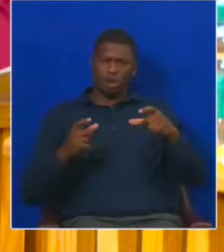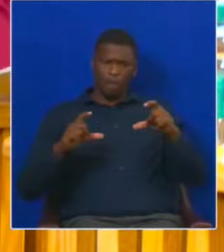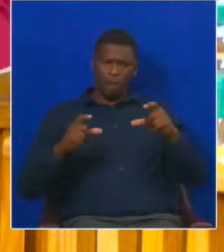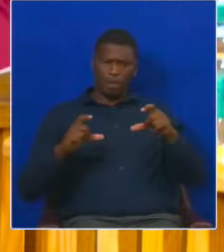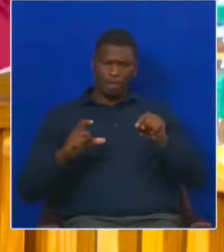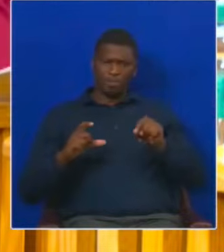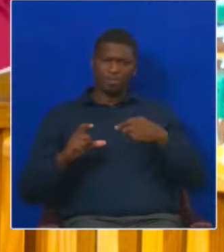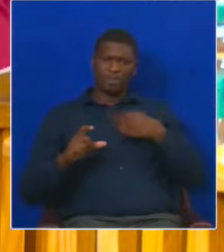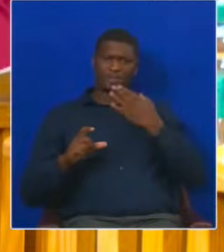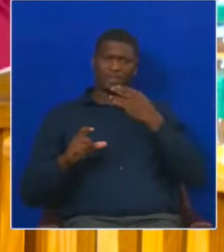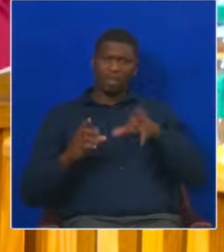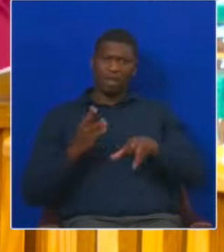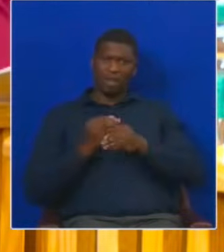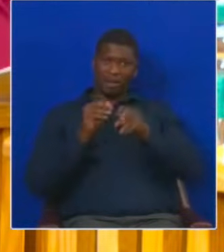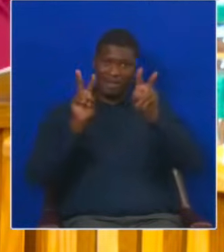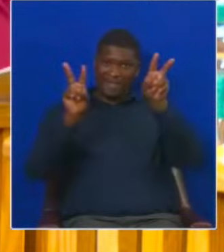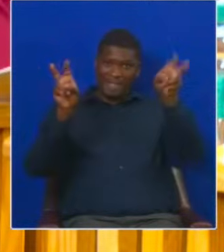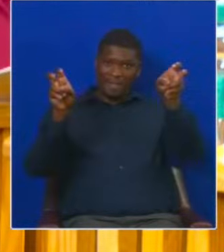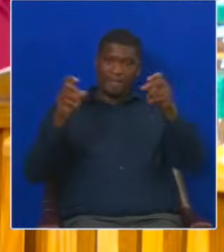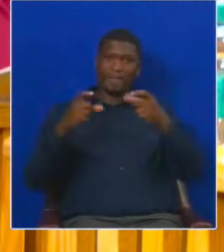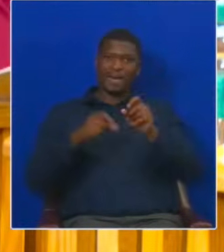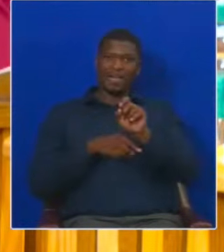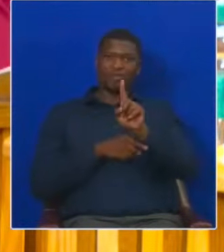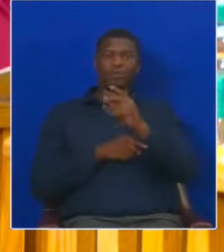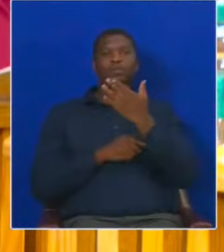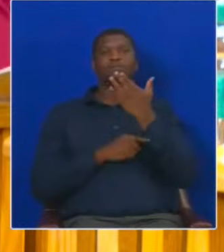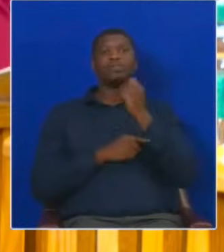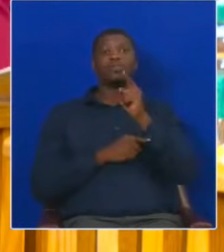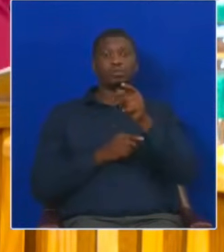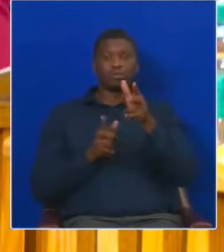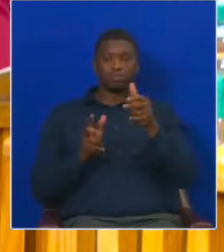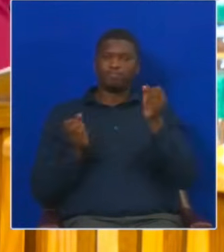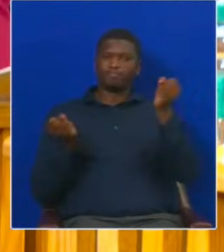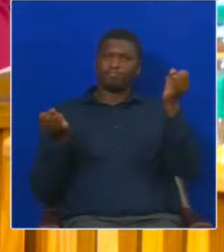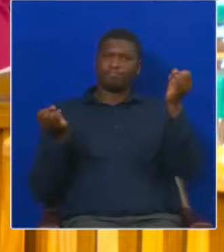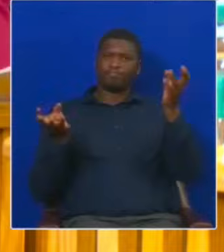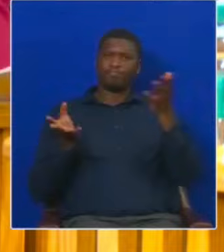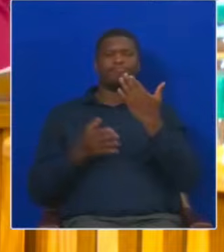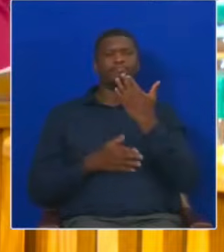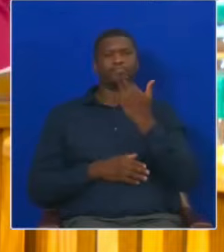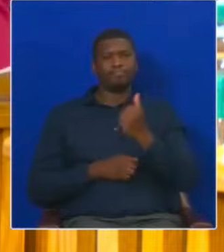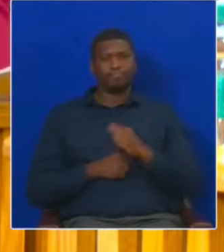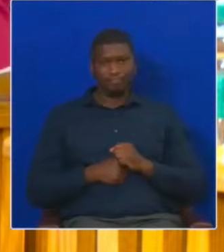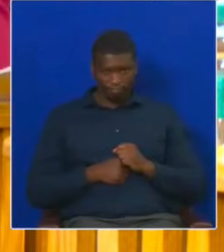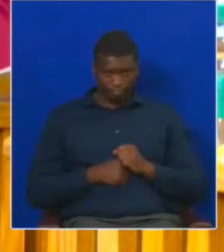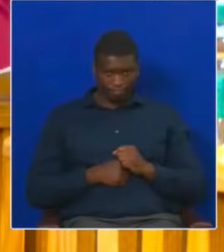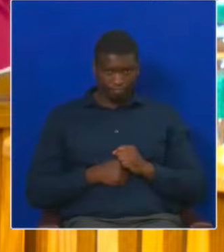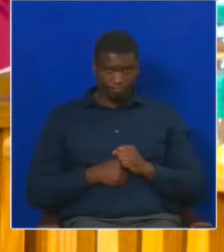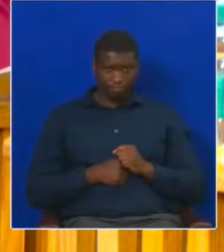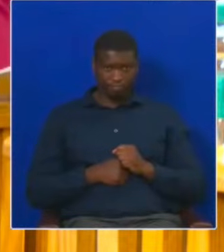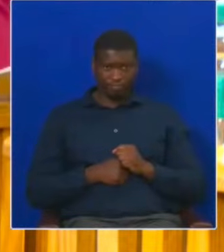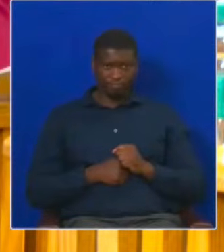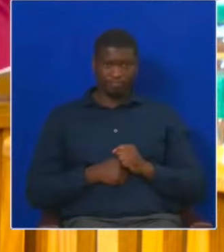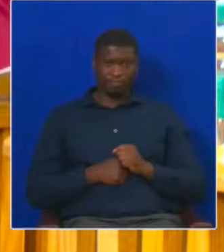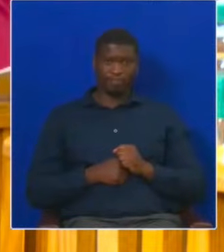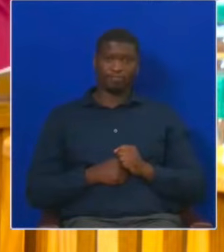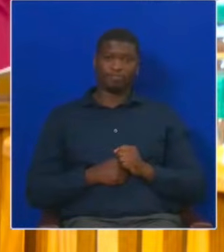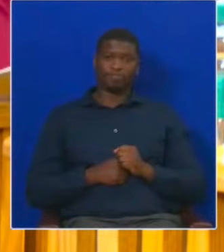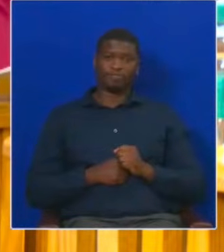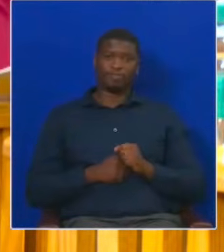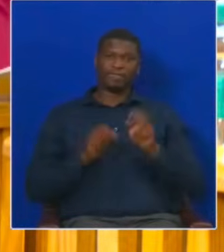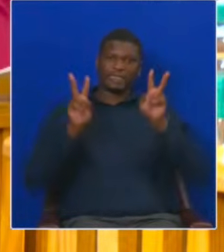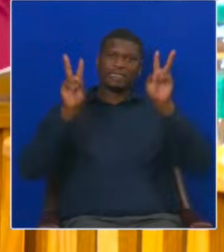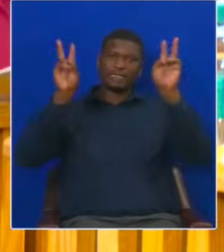in paragraph 1 of the individual who makes this affidavit, their title at